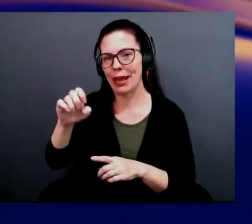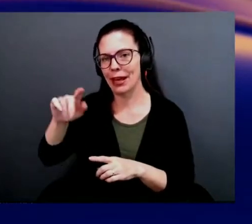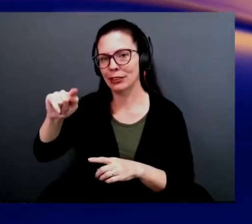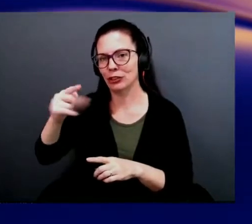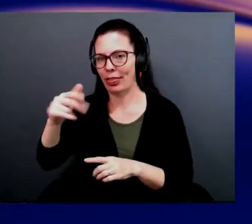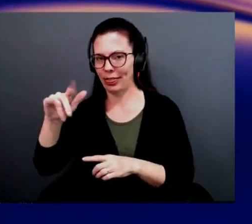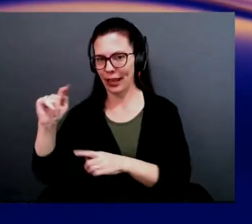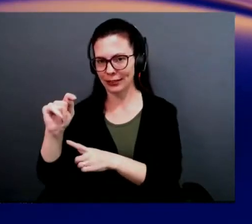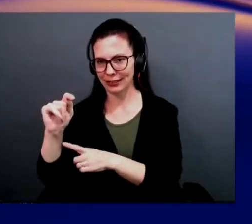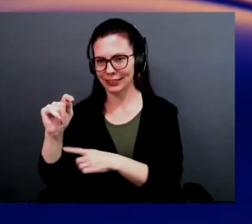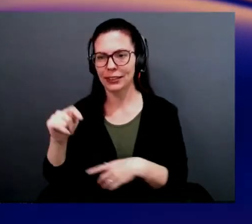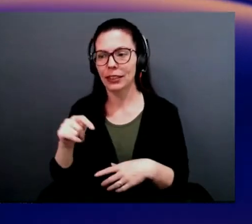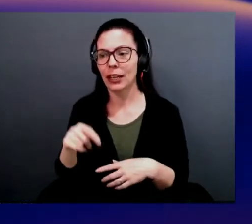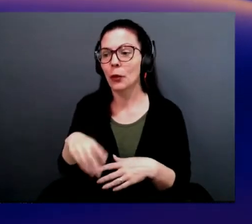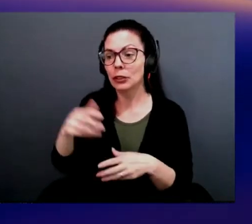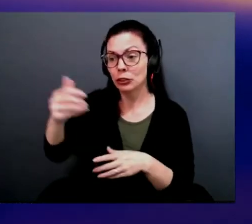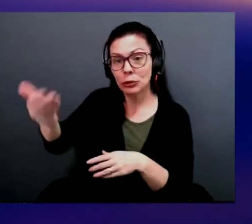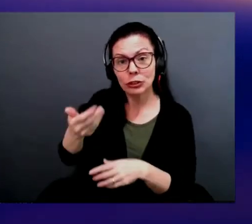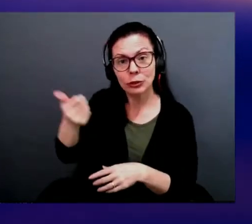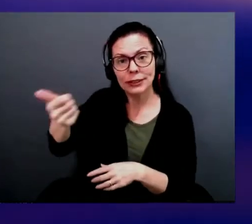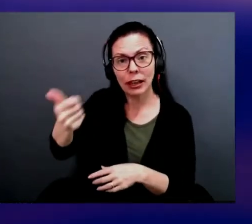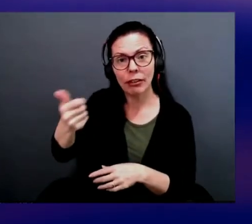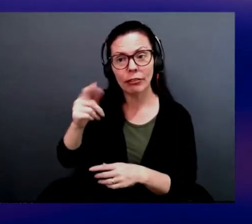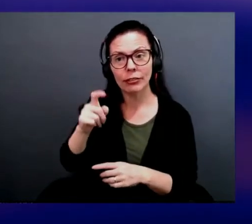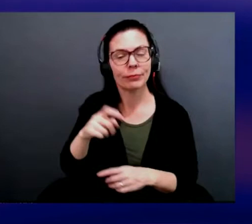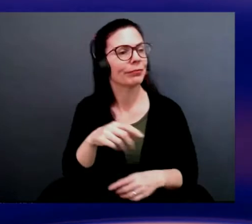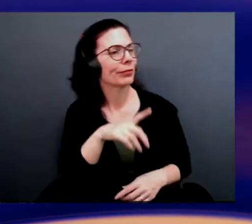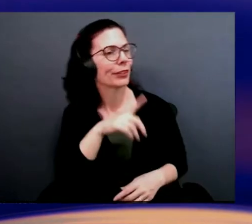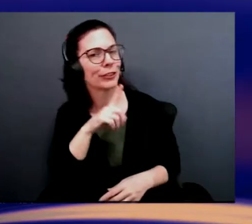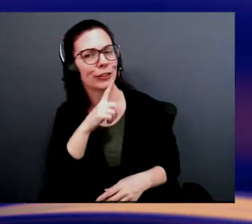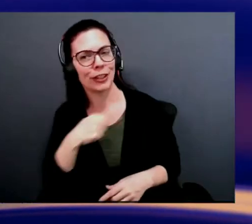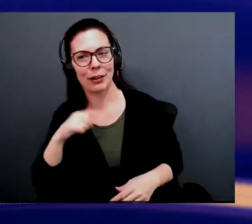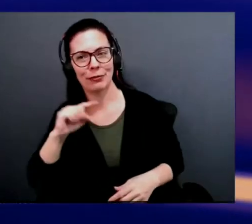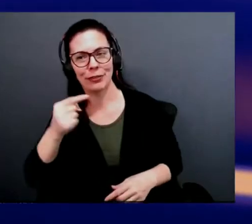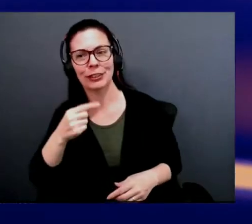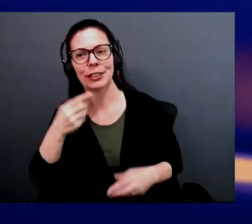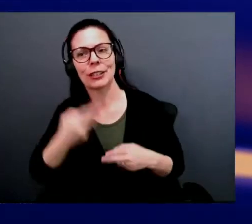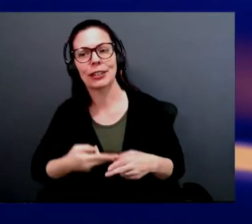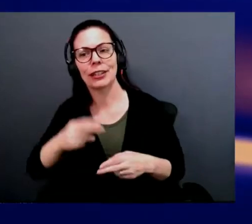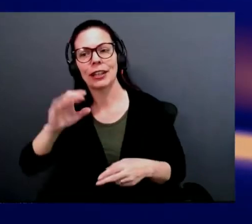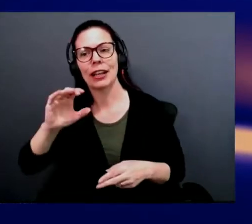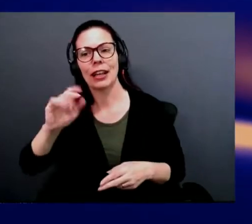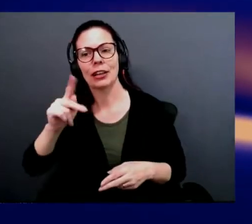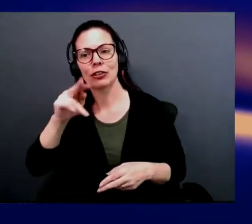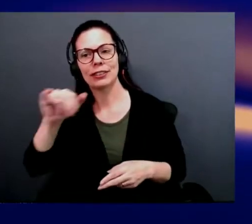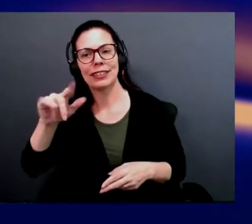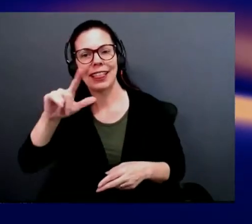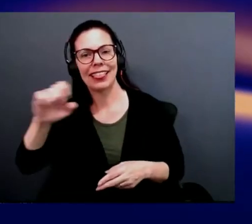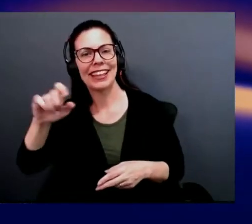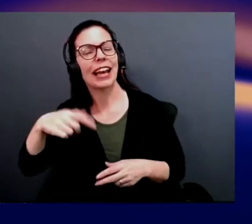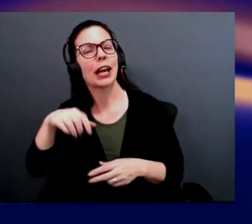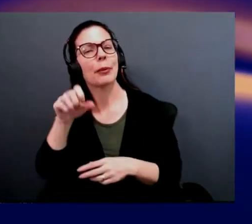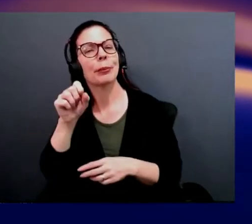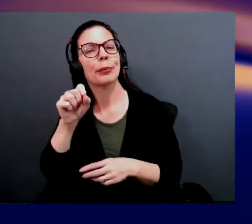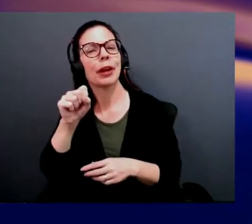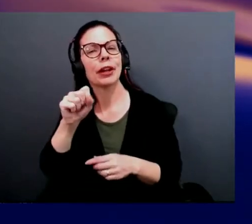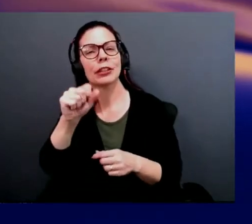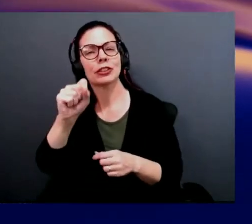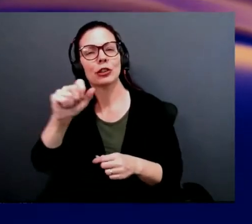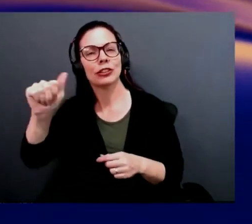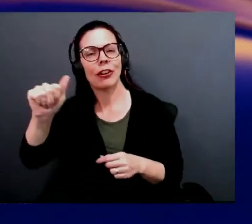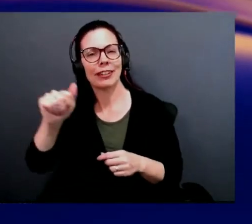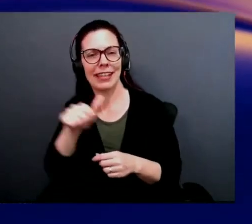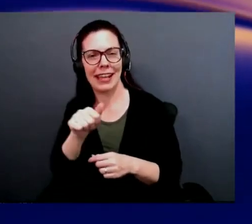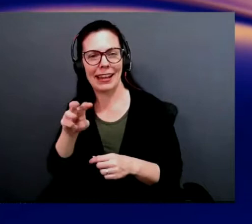Want to introduce yourselves? Sure, I'll go first. My name's Christy Lee. I'm a solutions architect at AWS. I help our